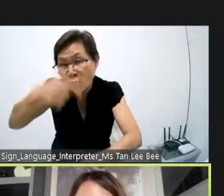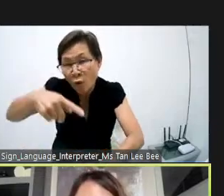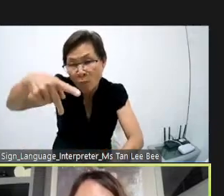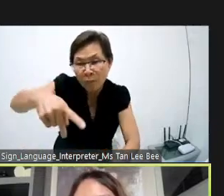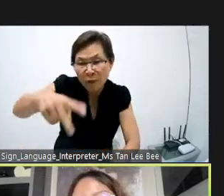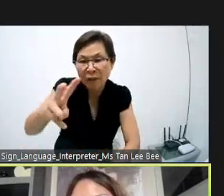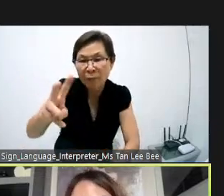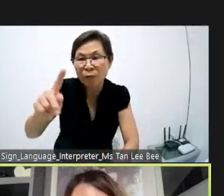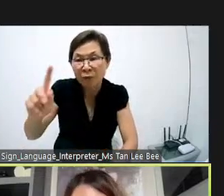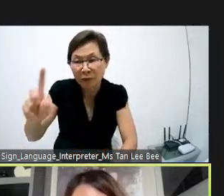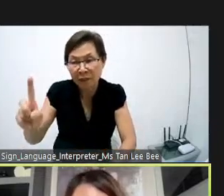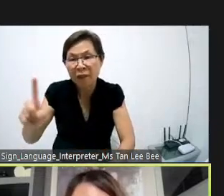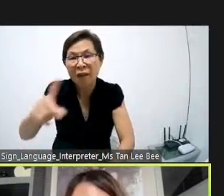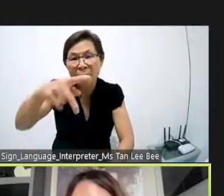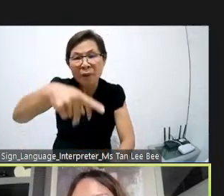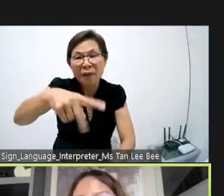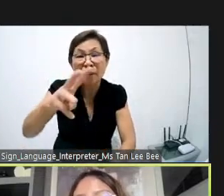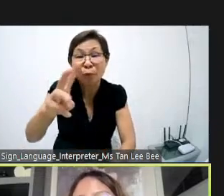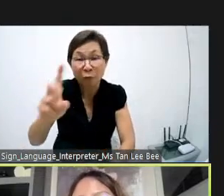PWD.